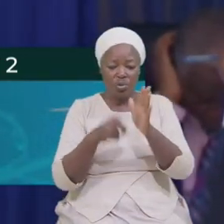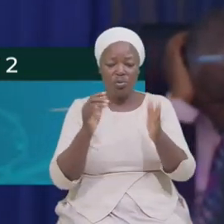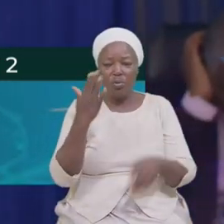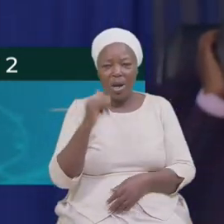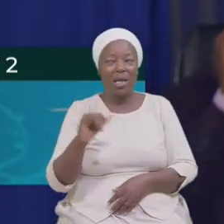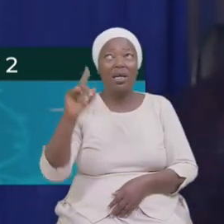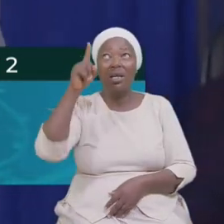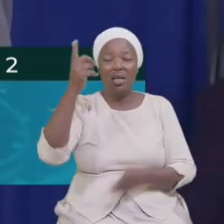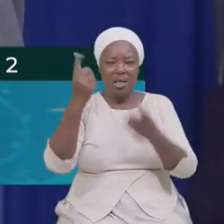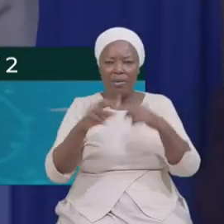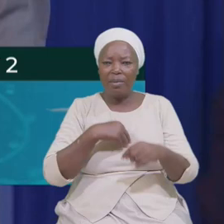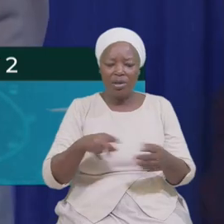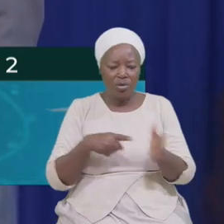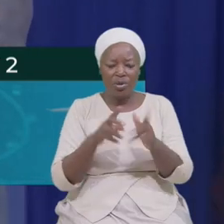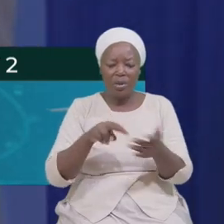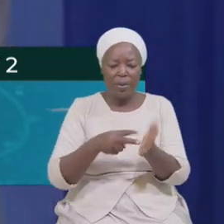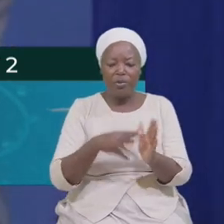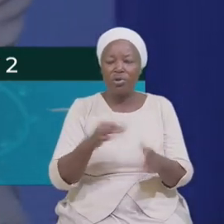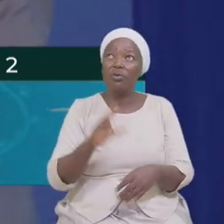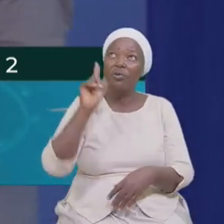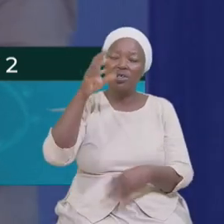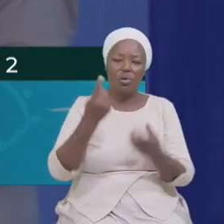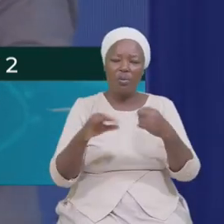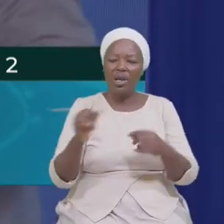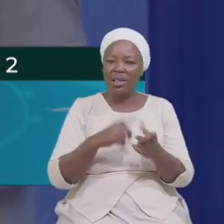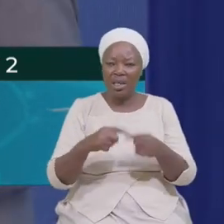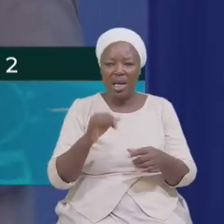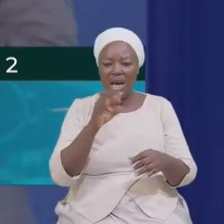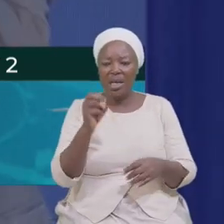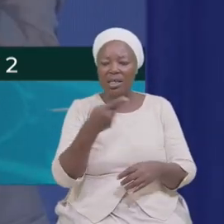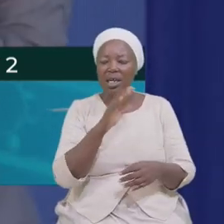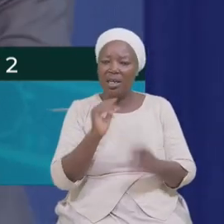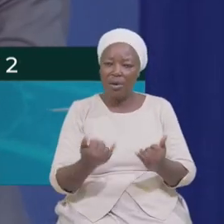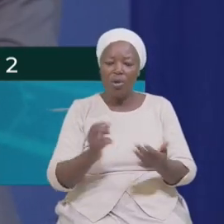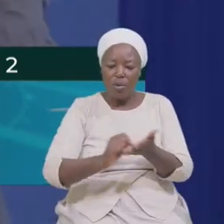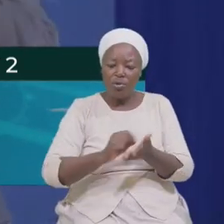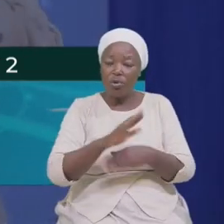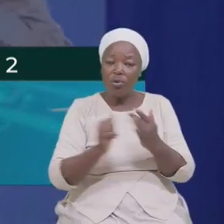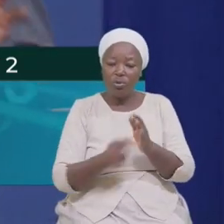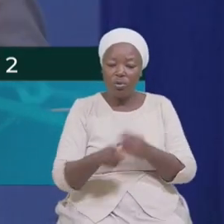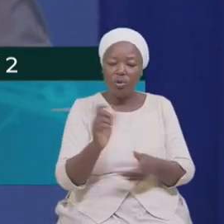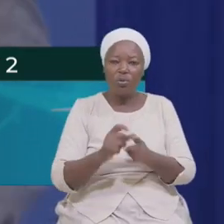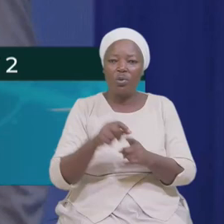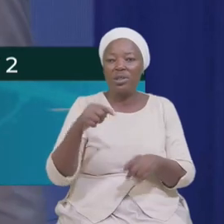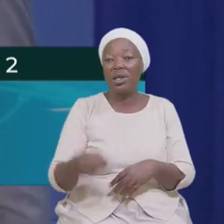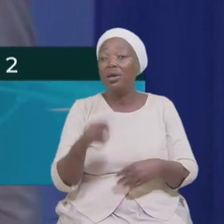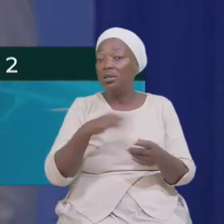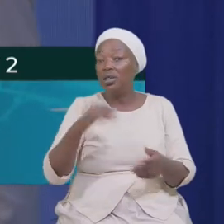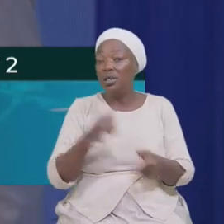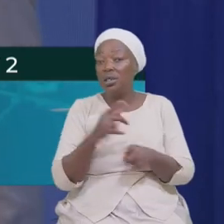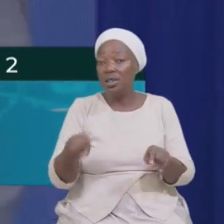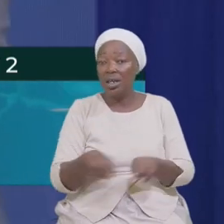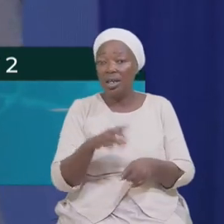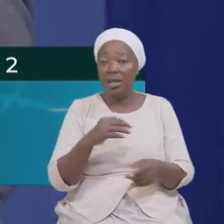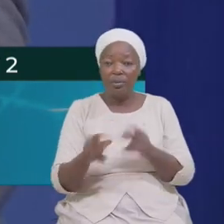the purpose of his coming. Isaiah now wrote those words down. It's like there's some people who are called speech